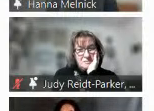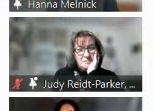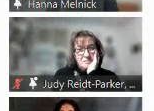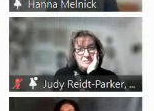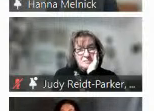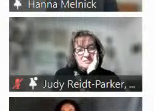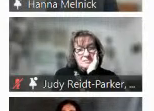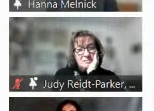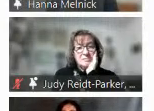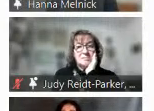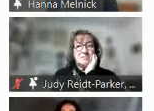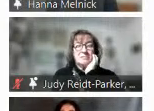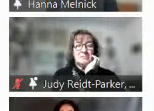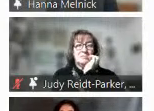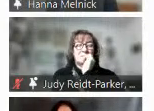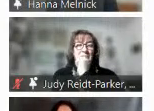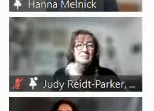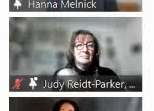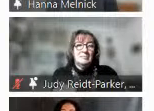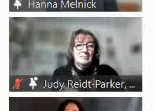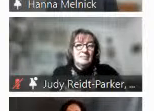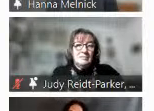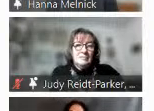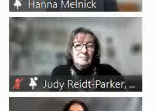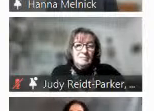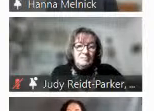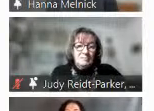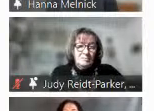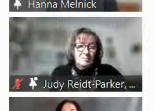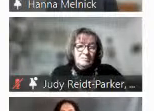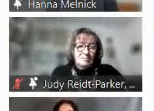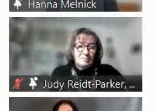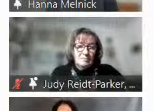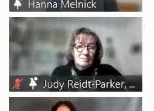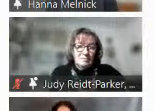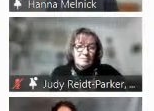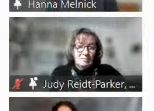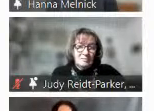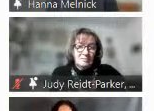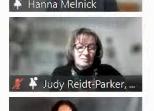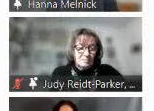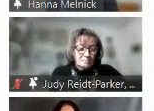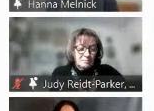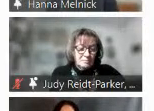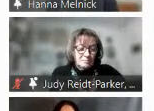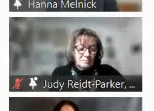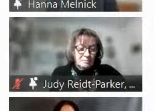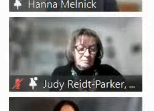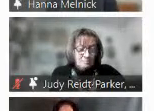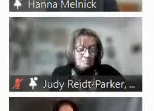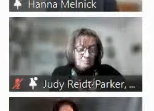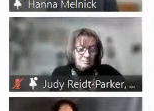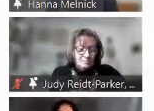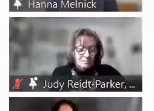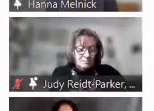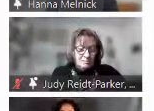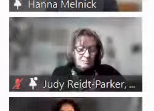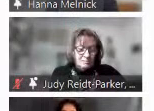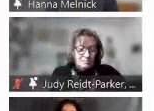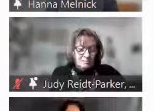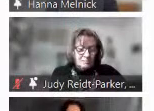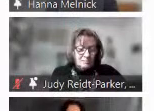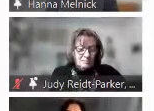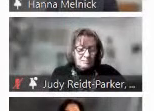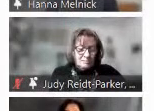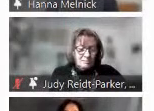skills, ability for creative self-expression, interaction amongst peers and adults, and more. Although